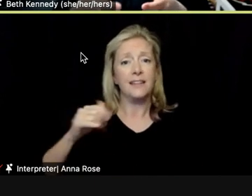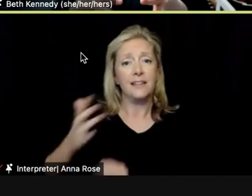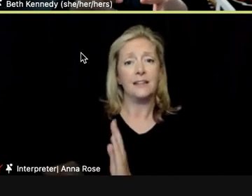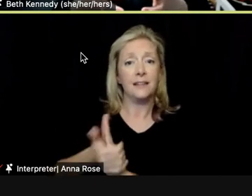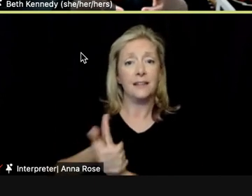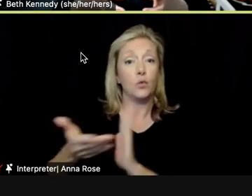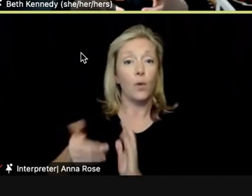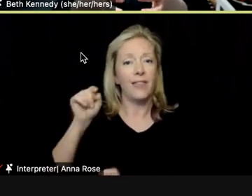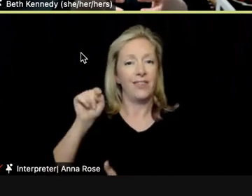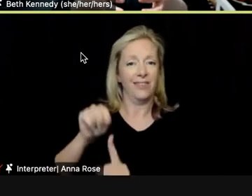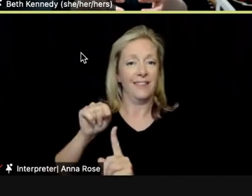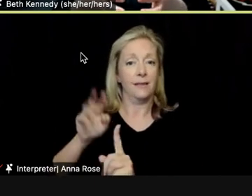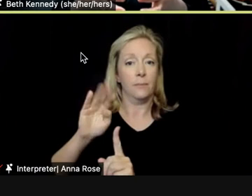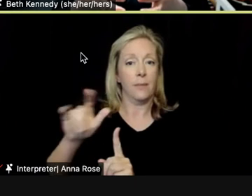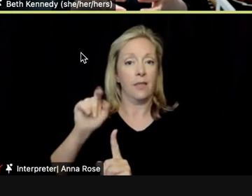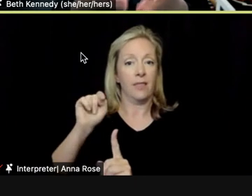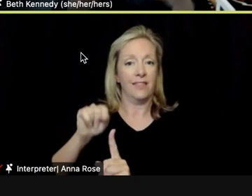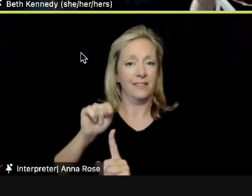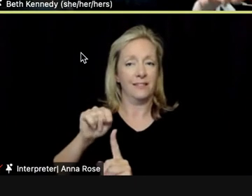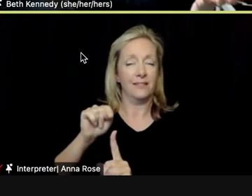what it is. And